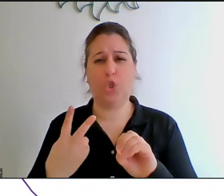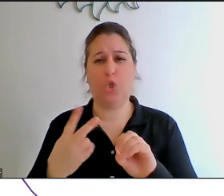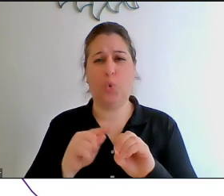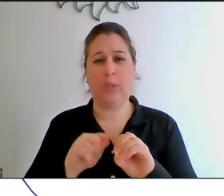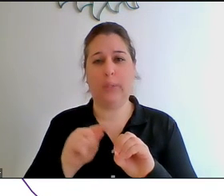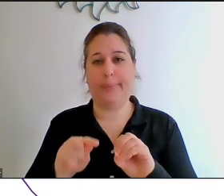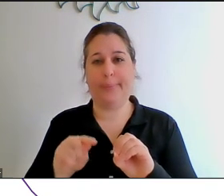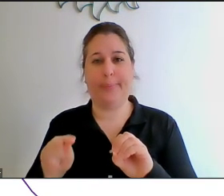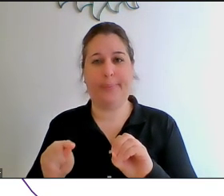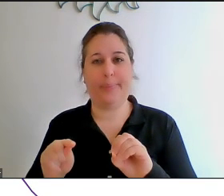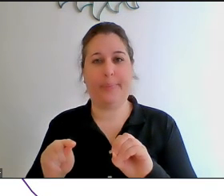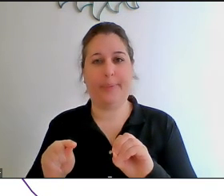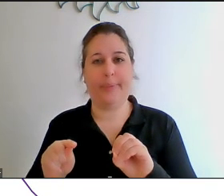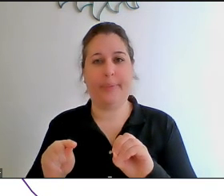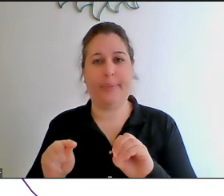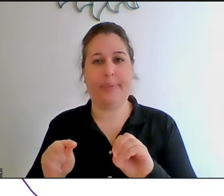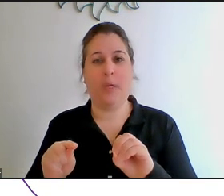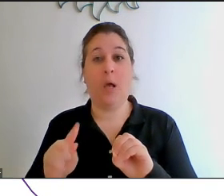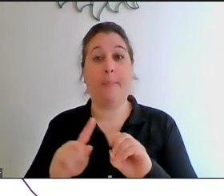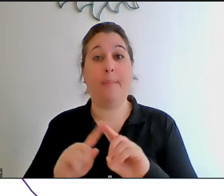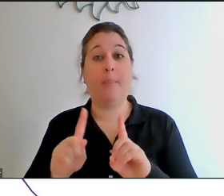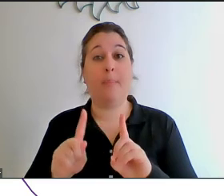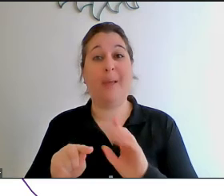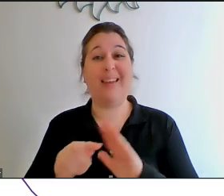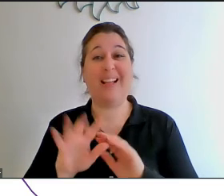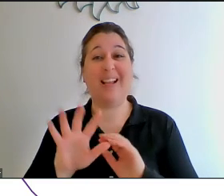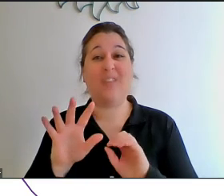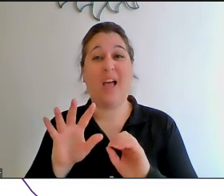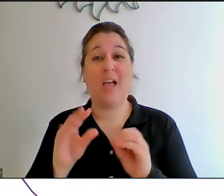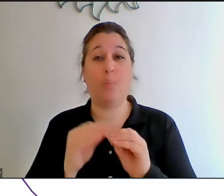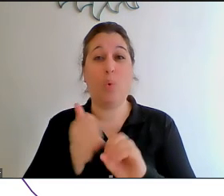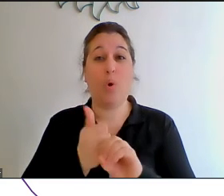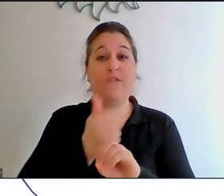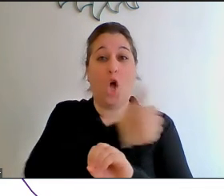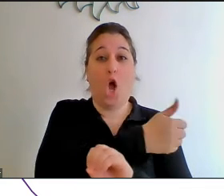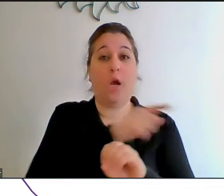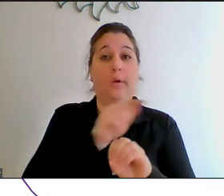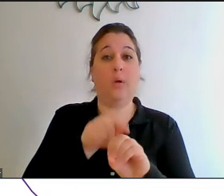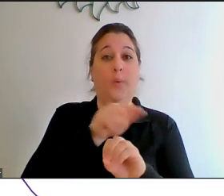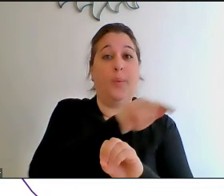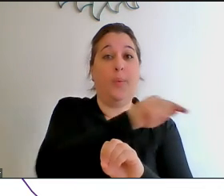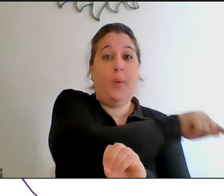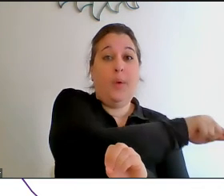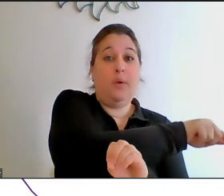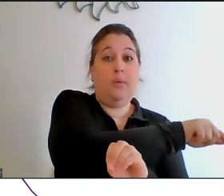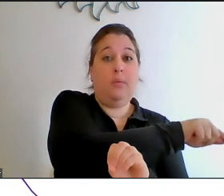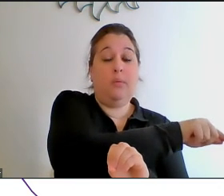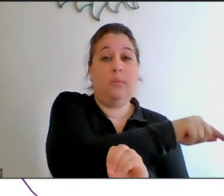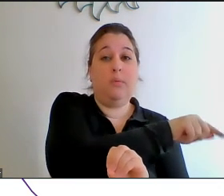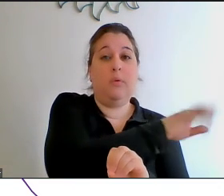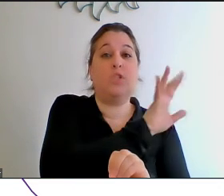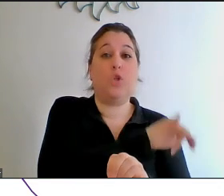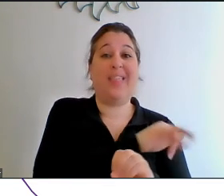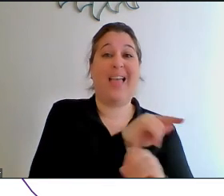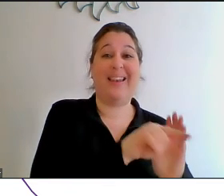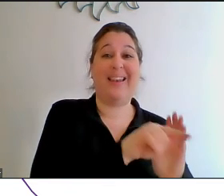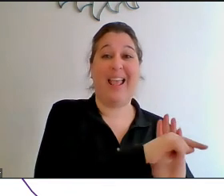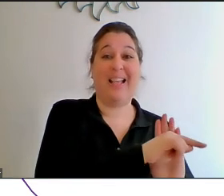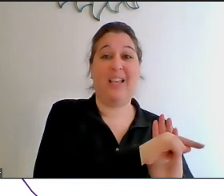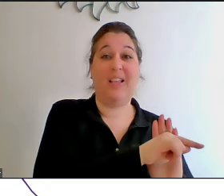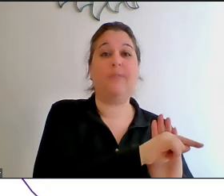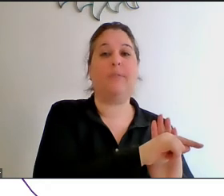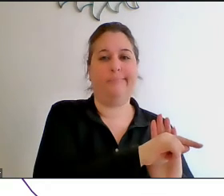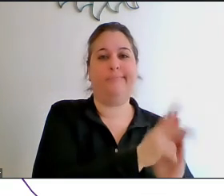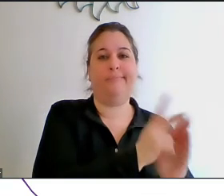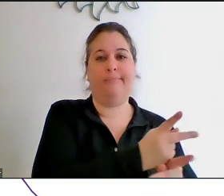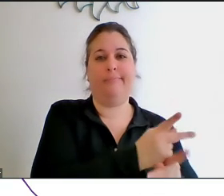jumps, while -5 is 5 jumps. So -5 is further away. So my answer is going to take